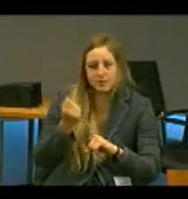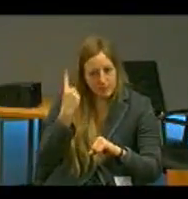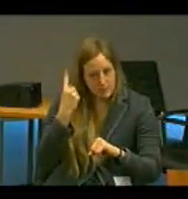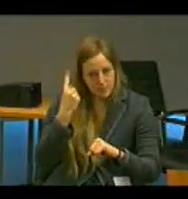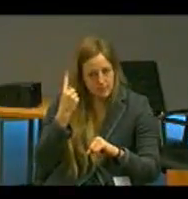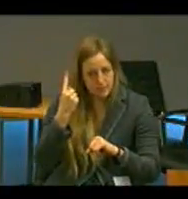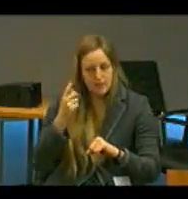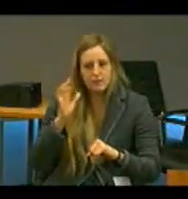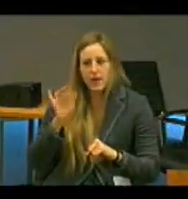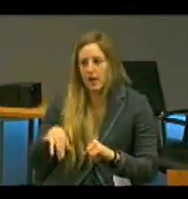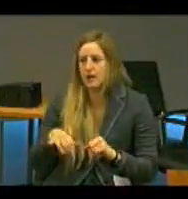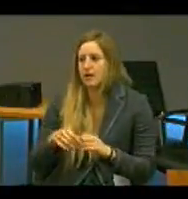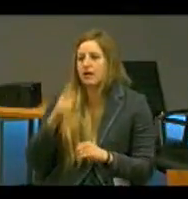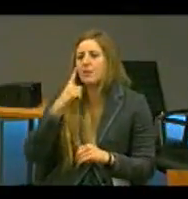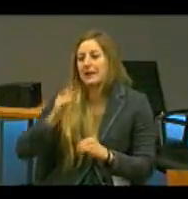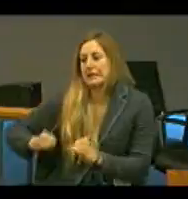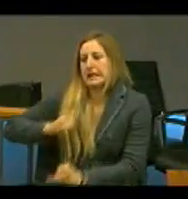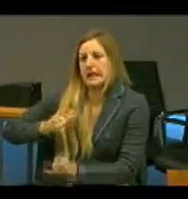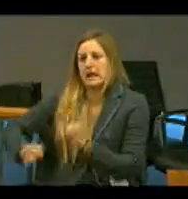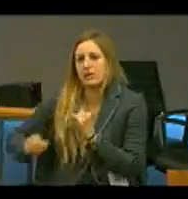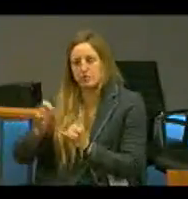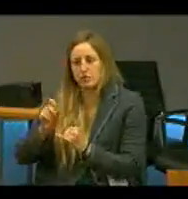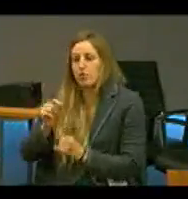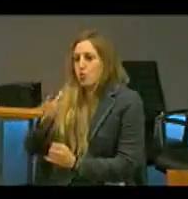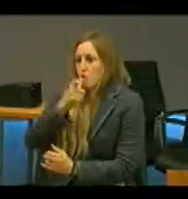Now, previous slide, please.